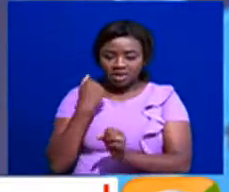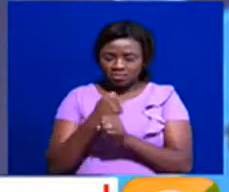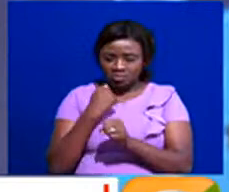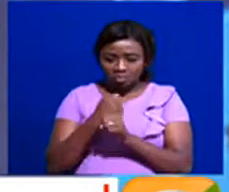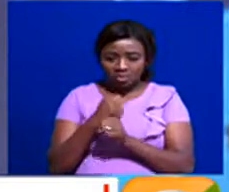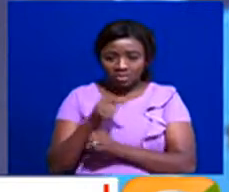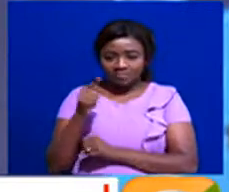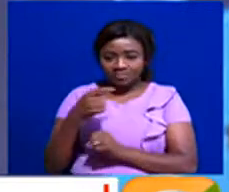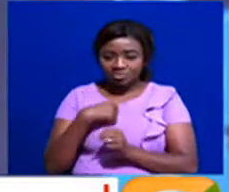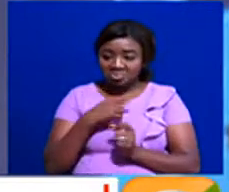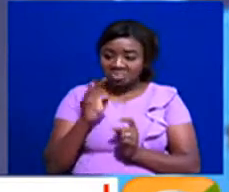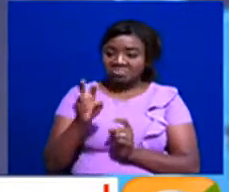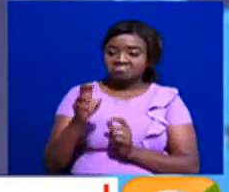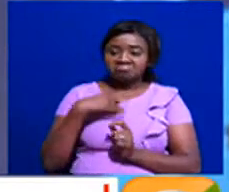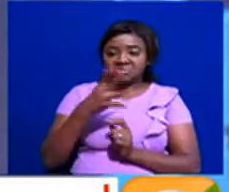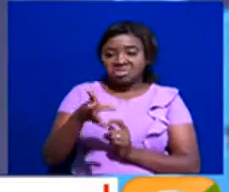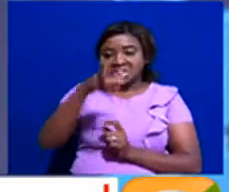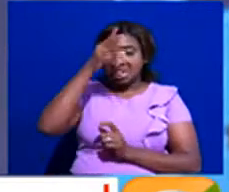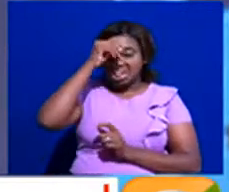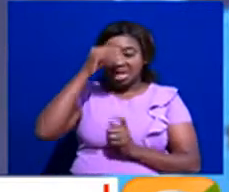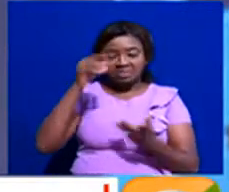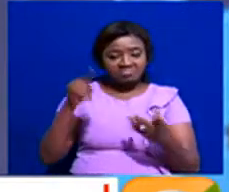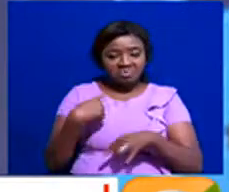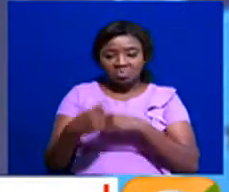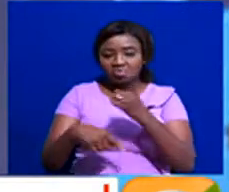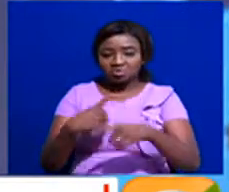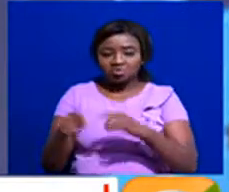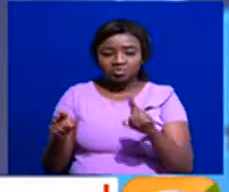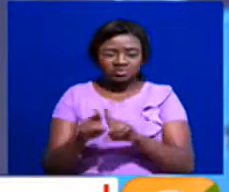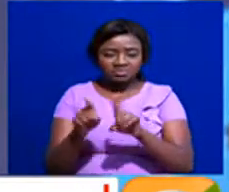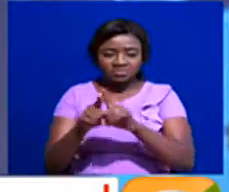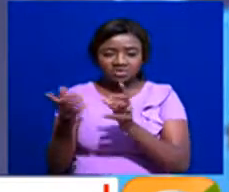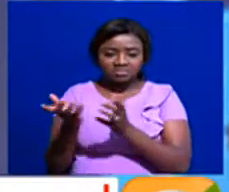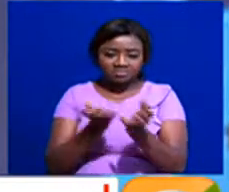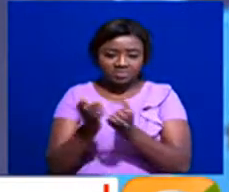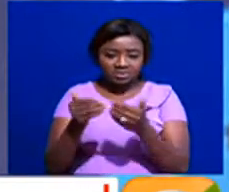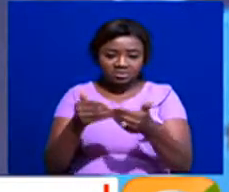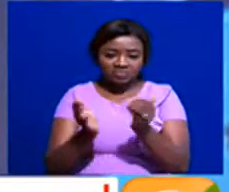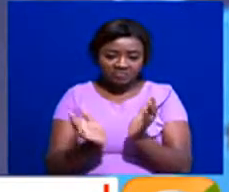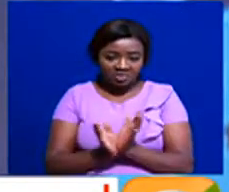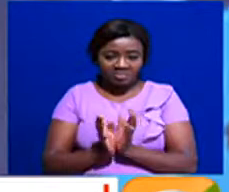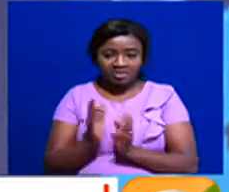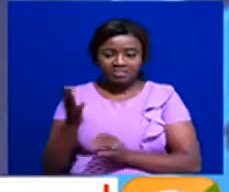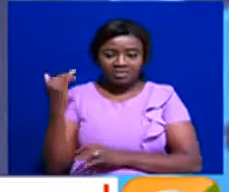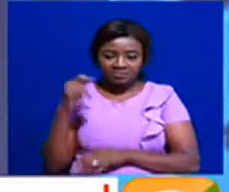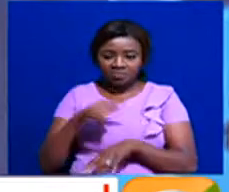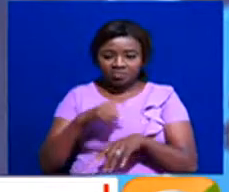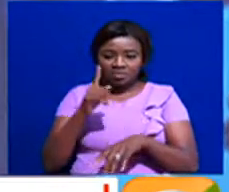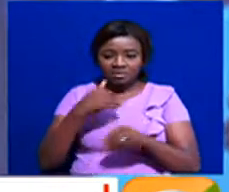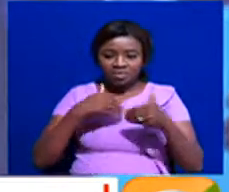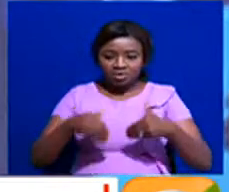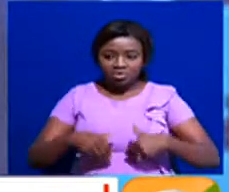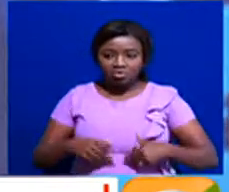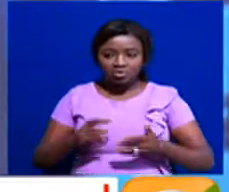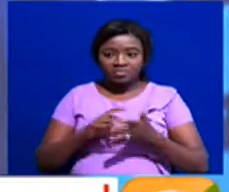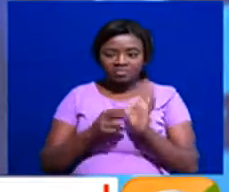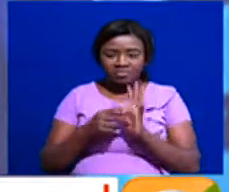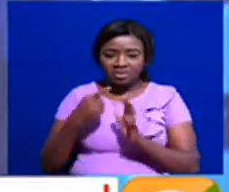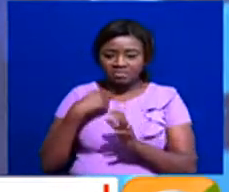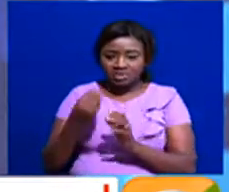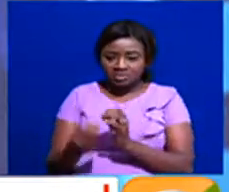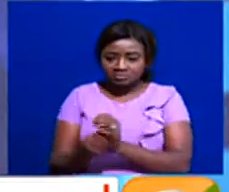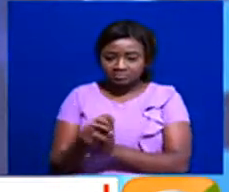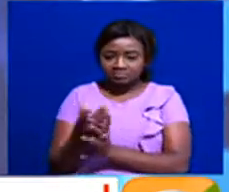as a farmer in the year 2000 after I had completed school. So I've been planting it until the